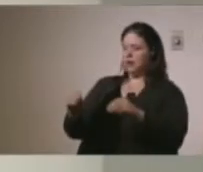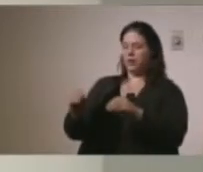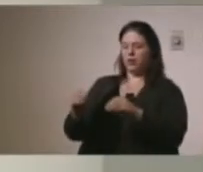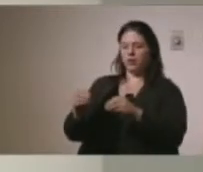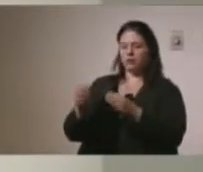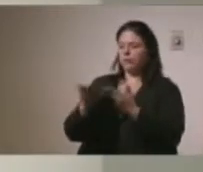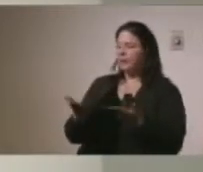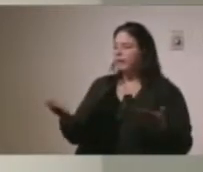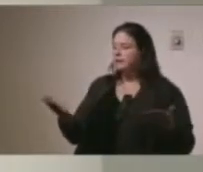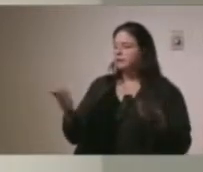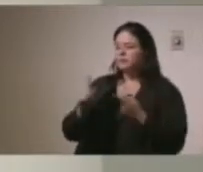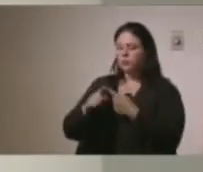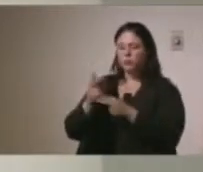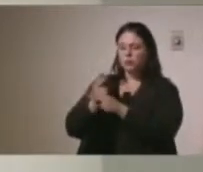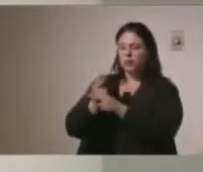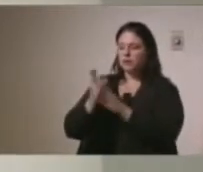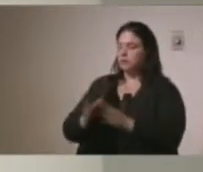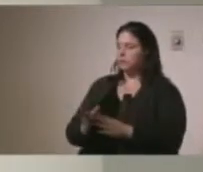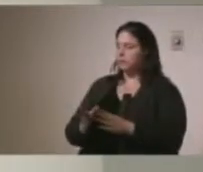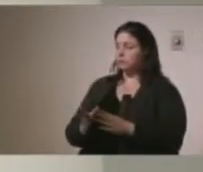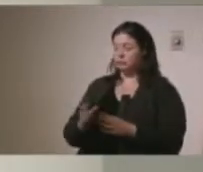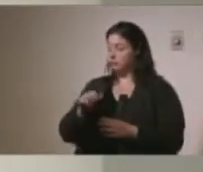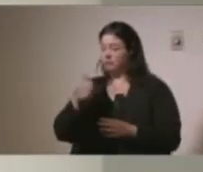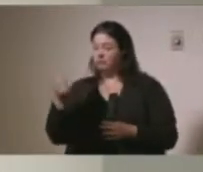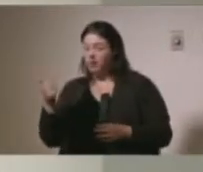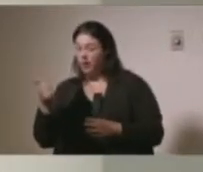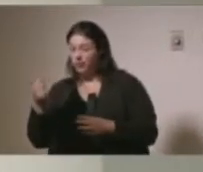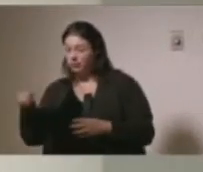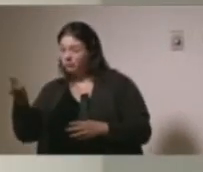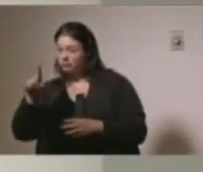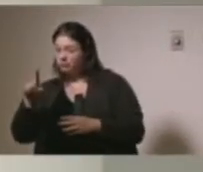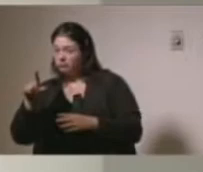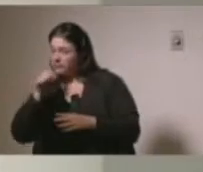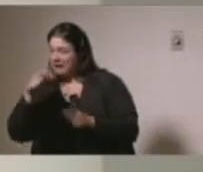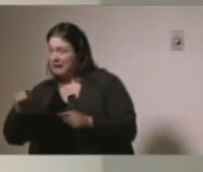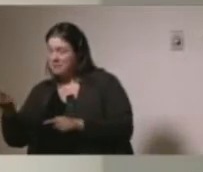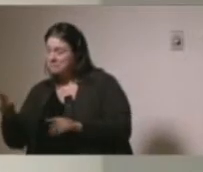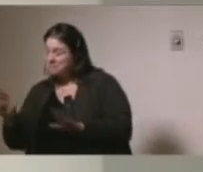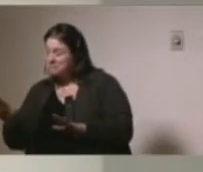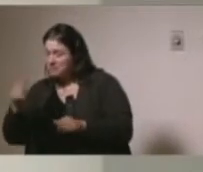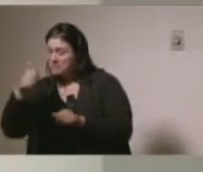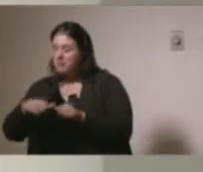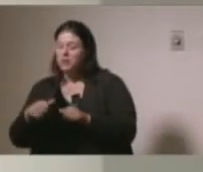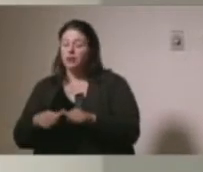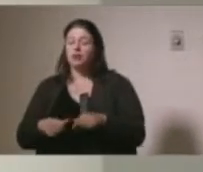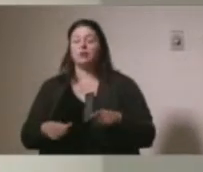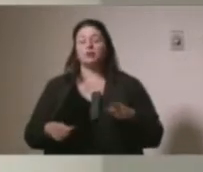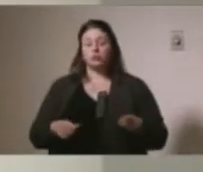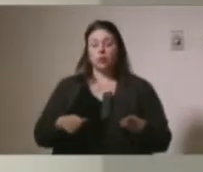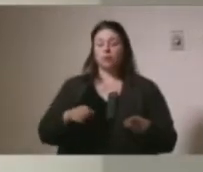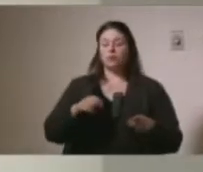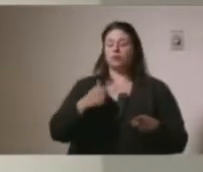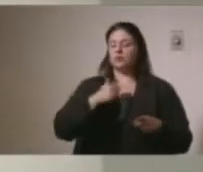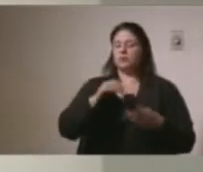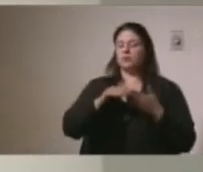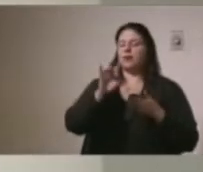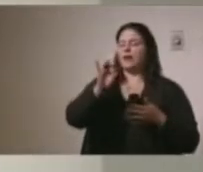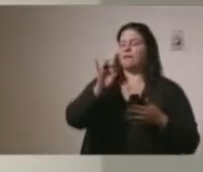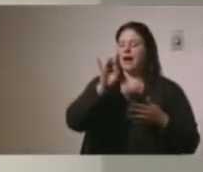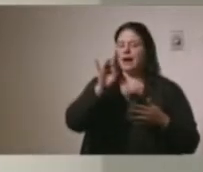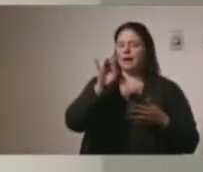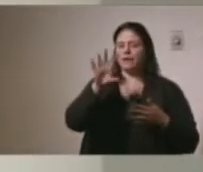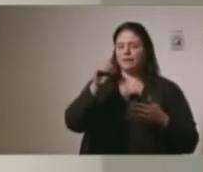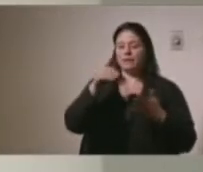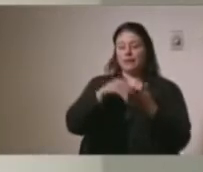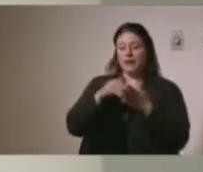them. And like I say, that doesn't happen elsewhere in New Zealand. Kiwibank needs to turn its 850,000 customers into full